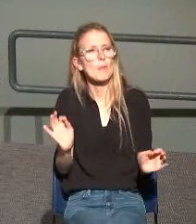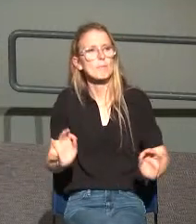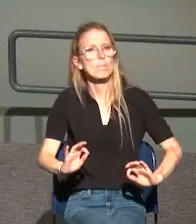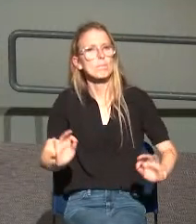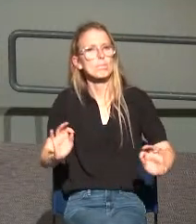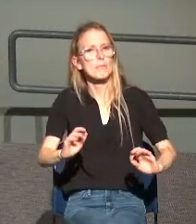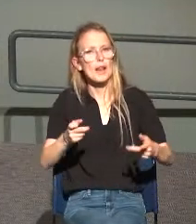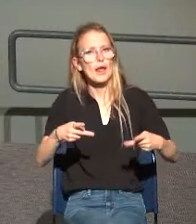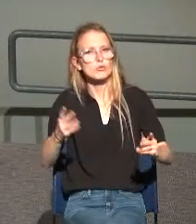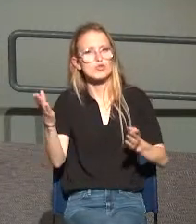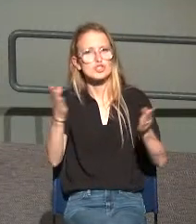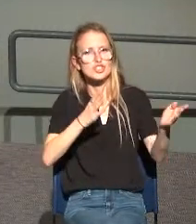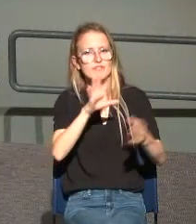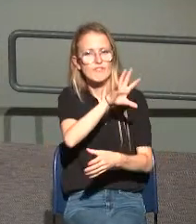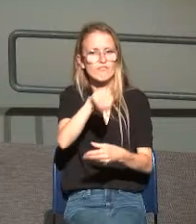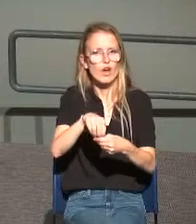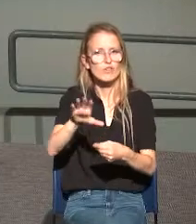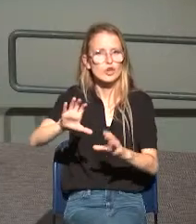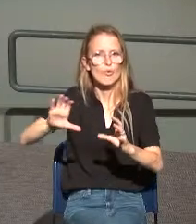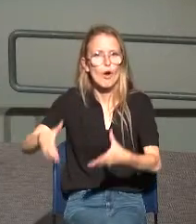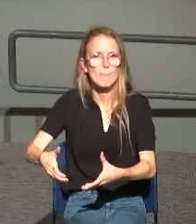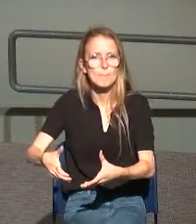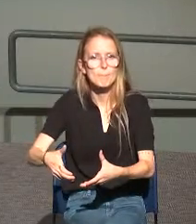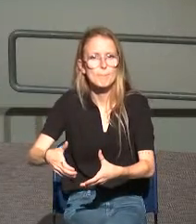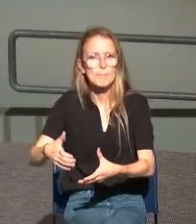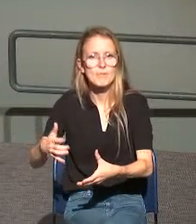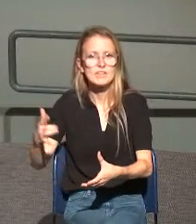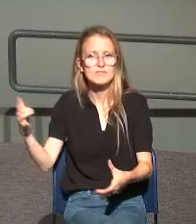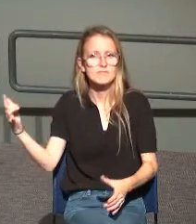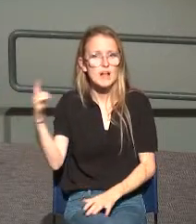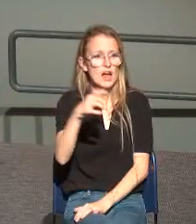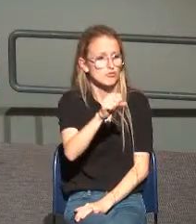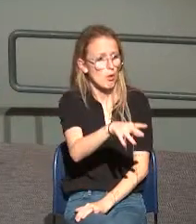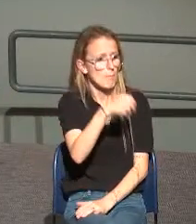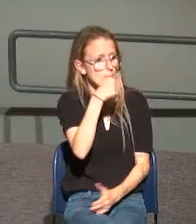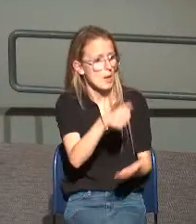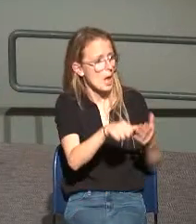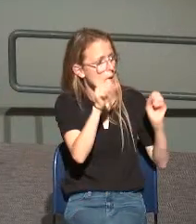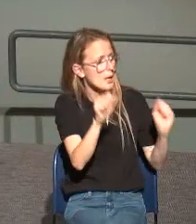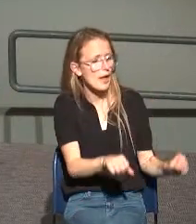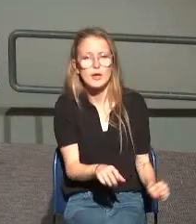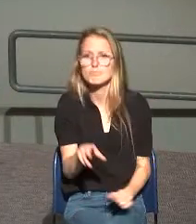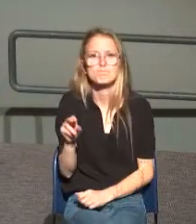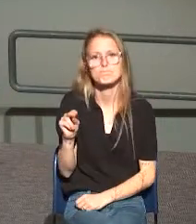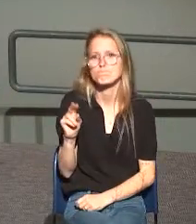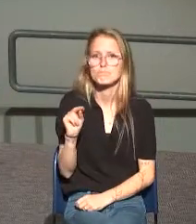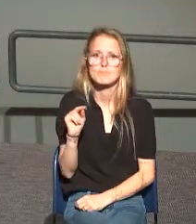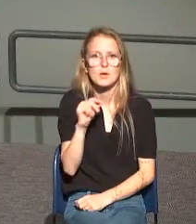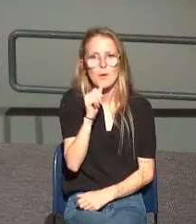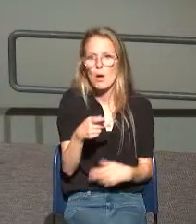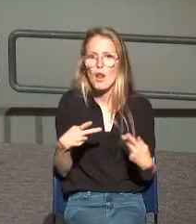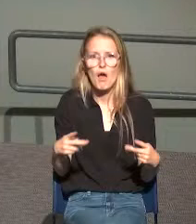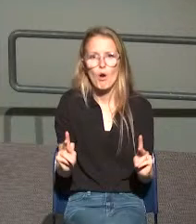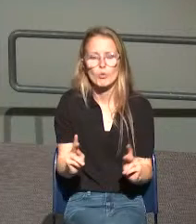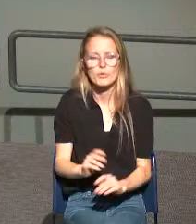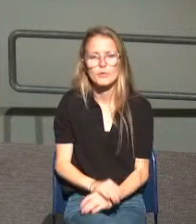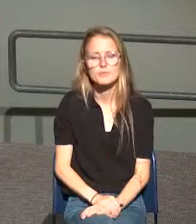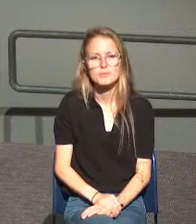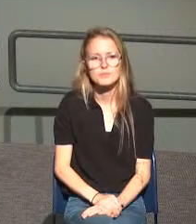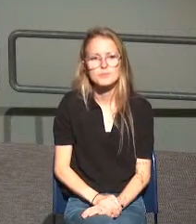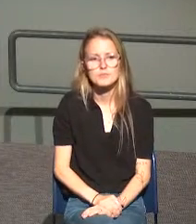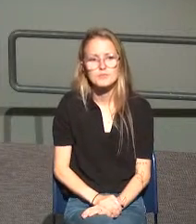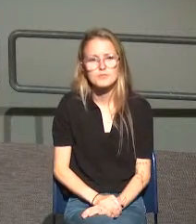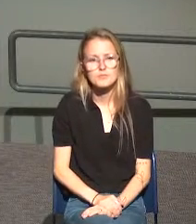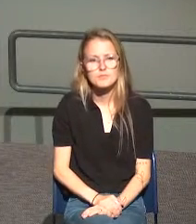with the rest of her squadron. And it just was not allowed. And